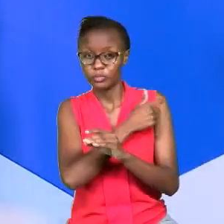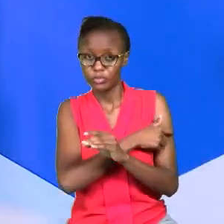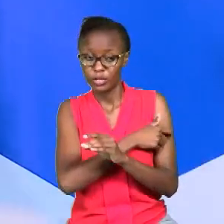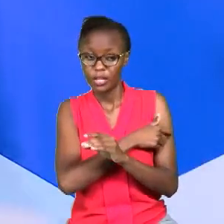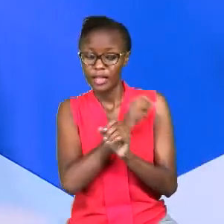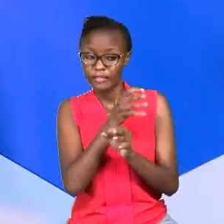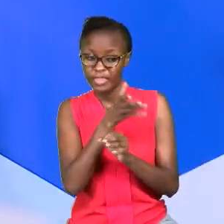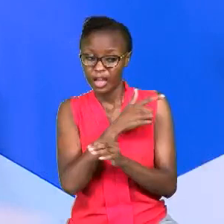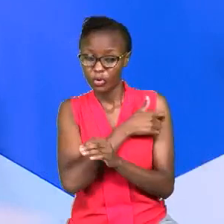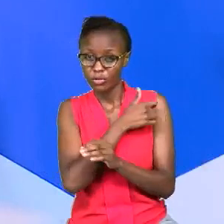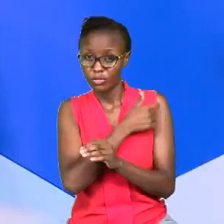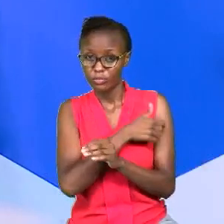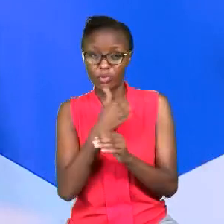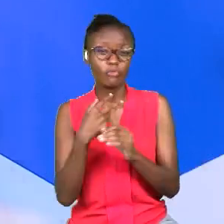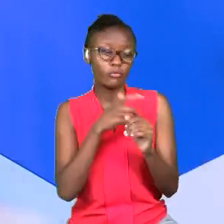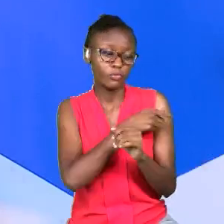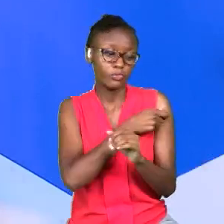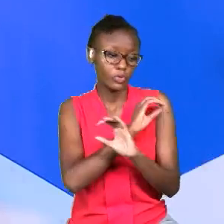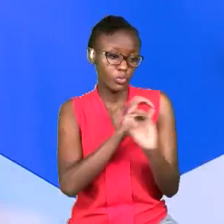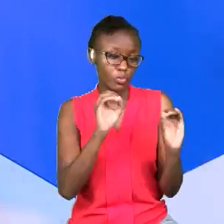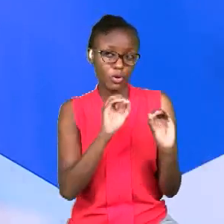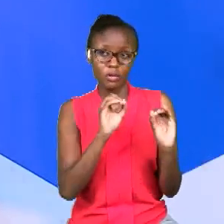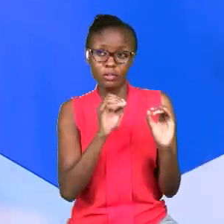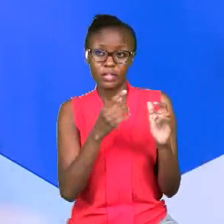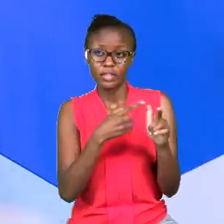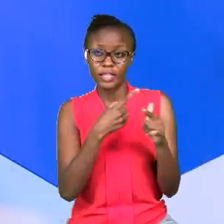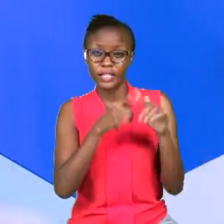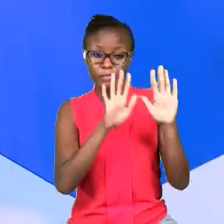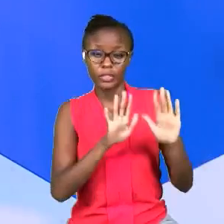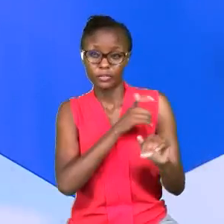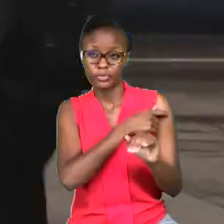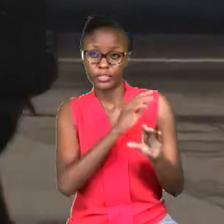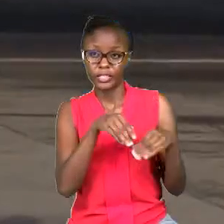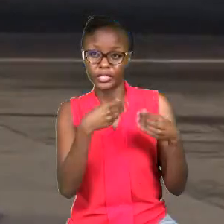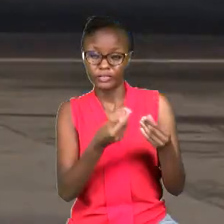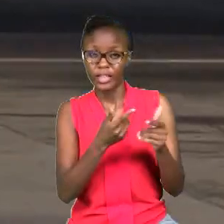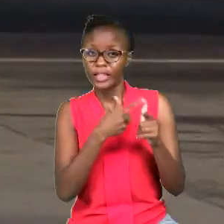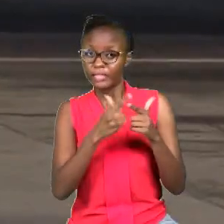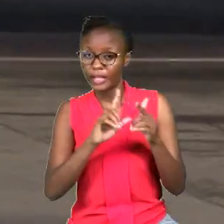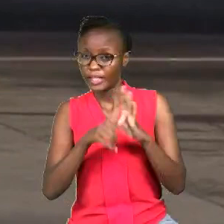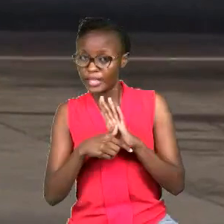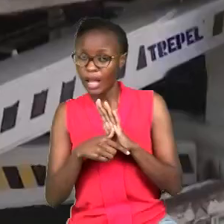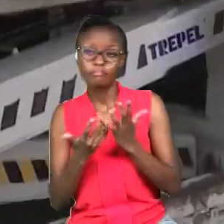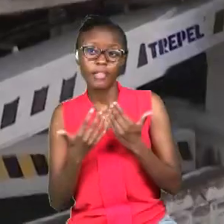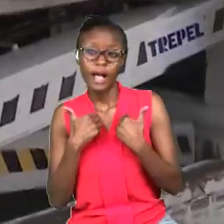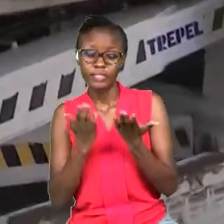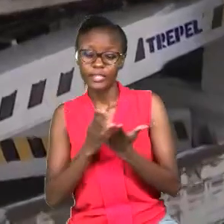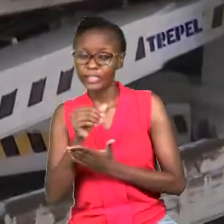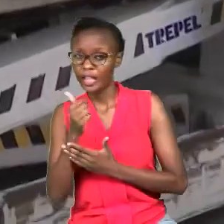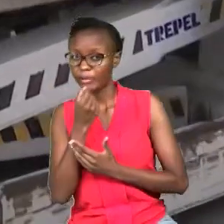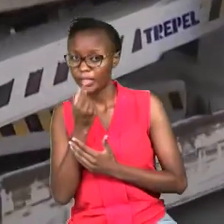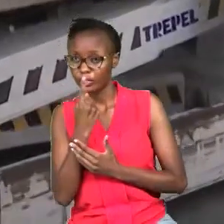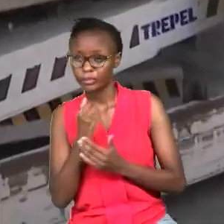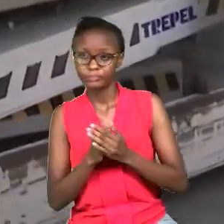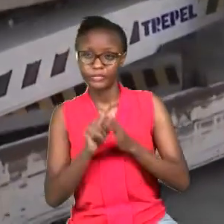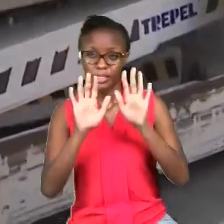at the point, instead of being denied the services, you need to be vaccinated and given the services. The government has been urged to invest more in